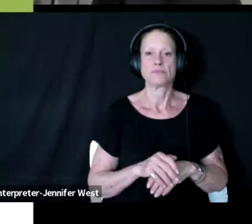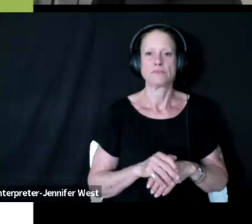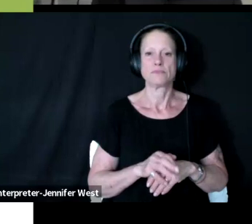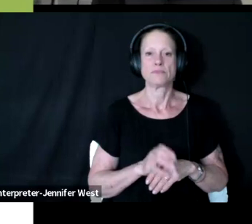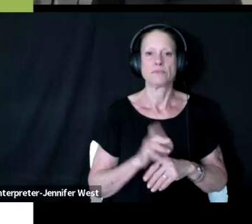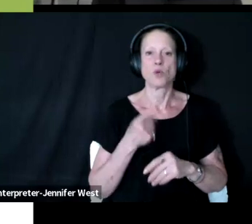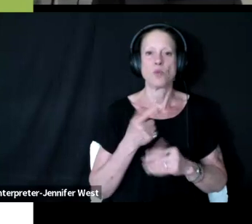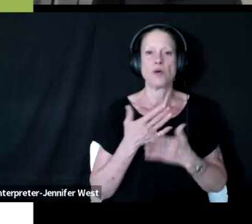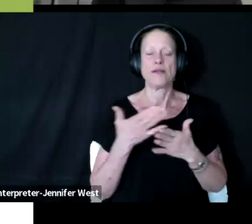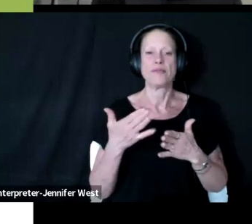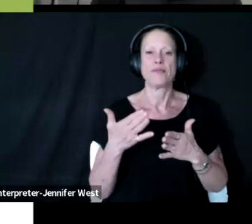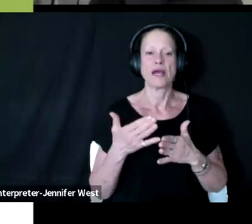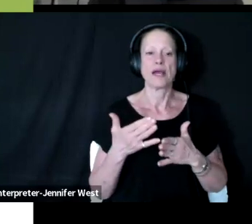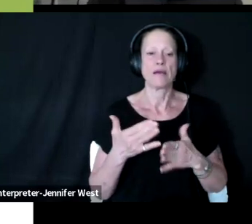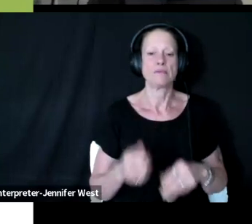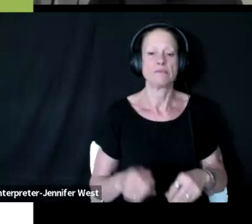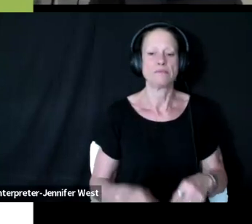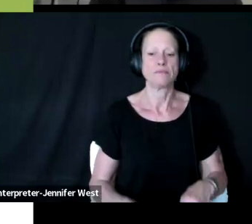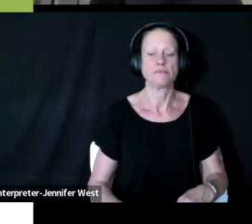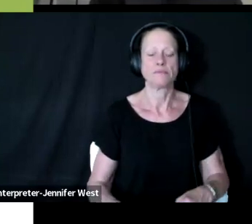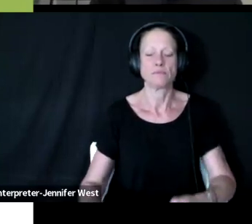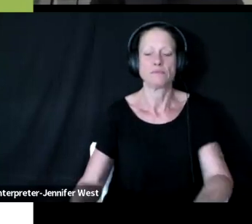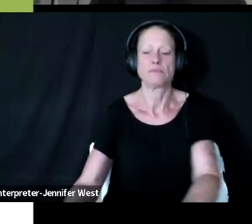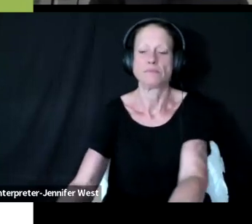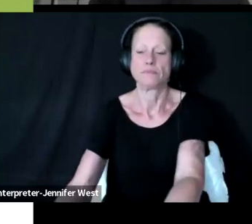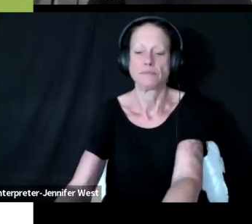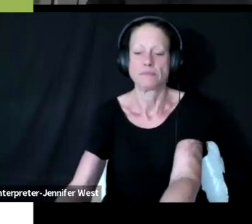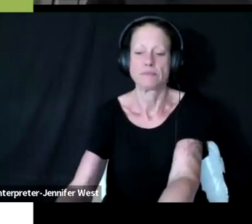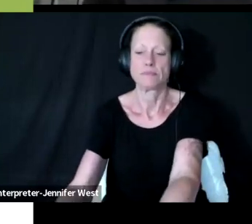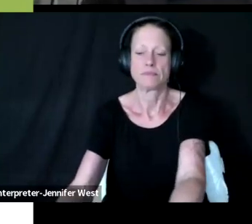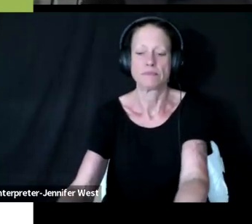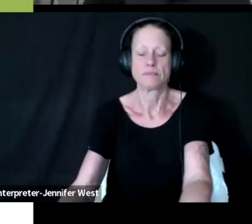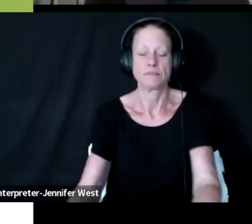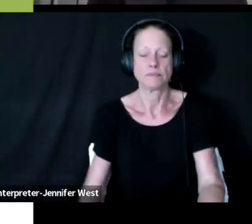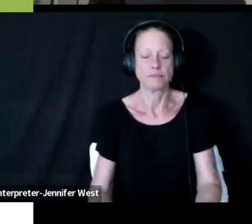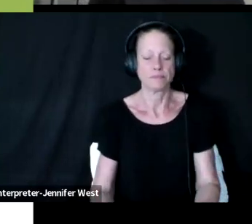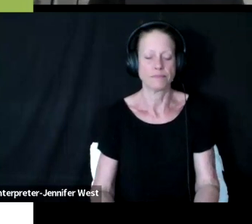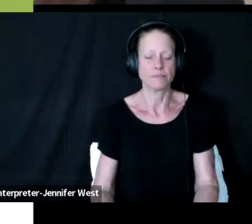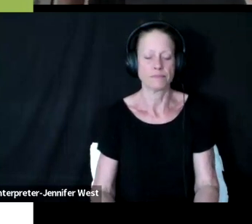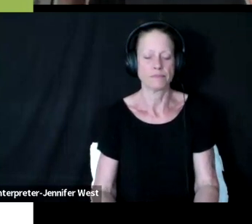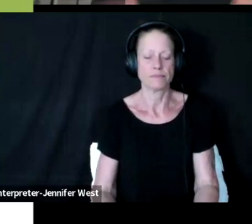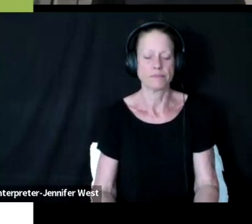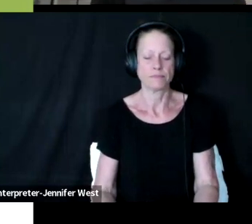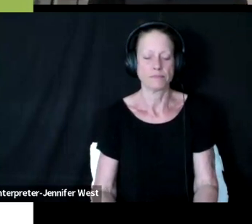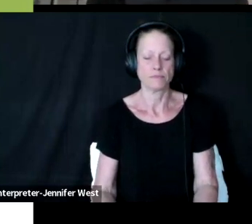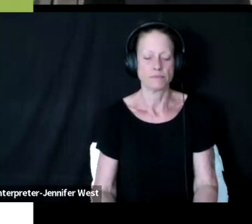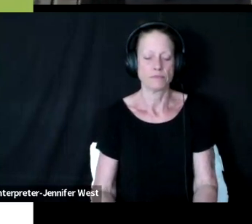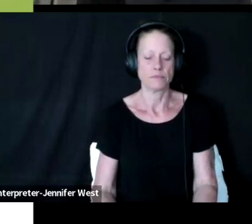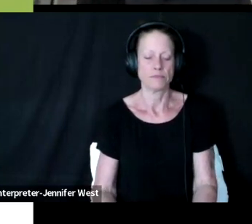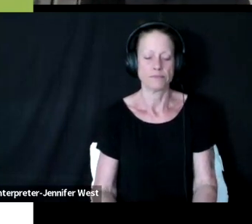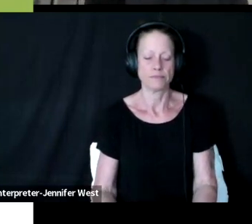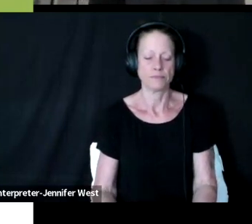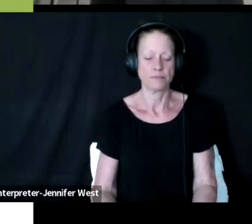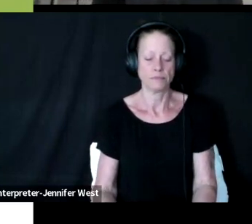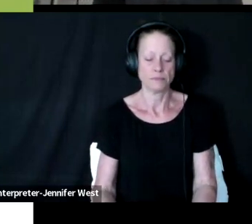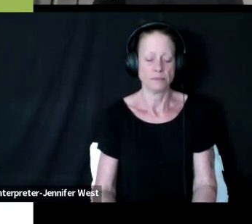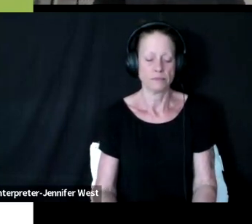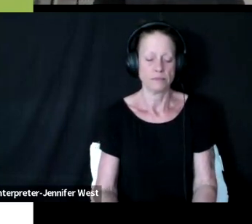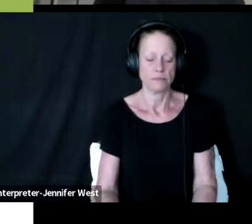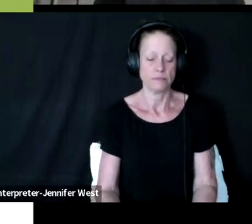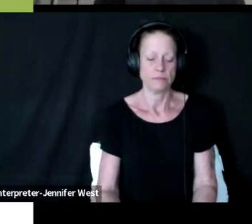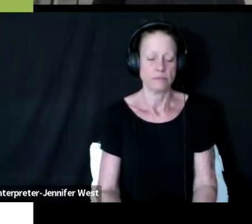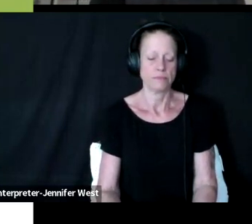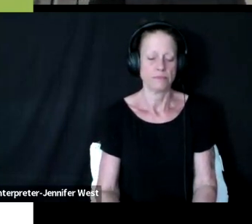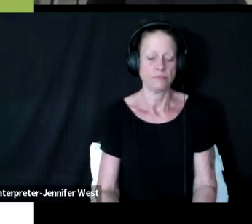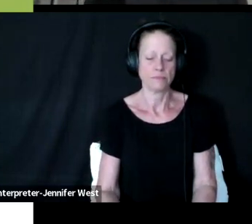things that we did here is we put together as a thank you to PCR a discount for